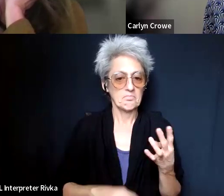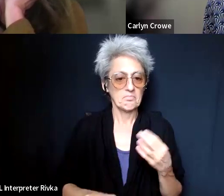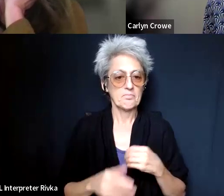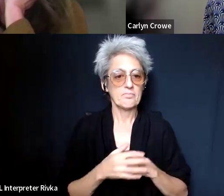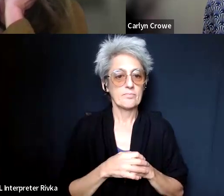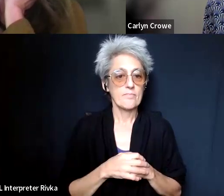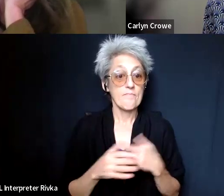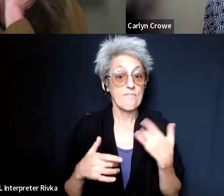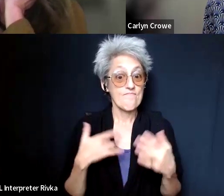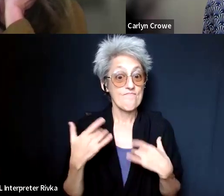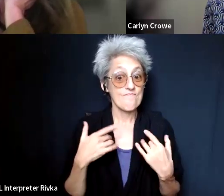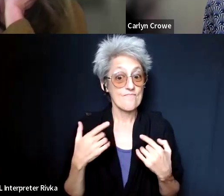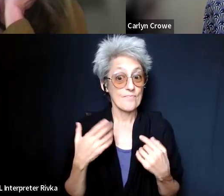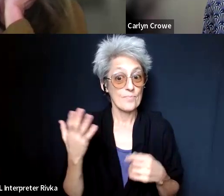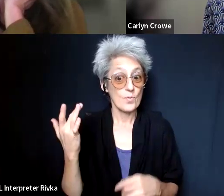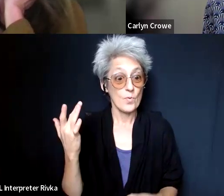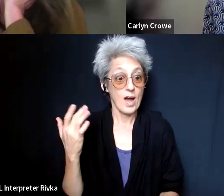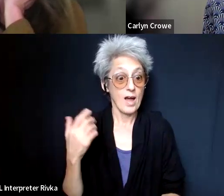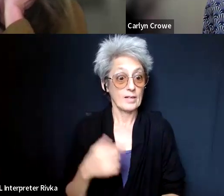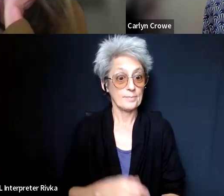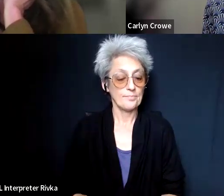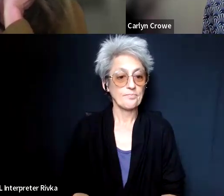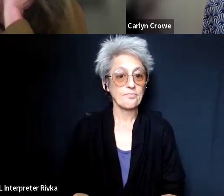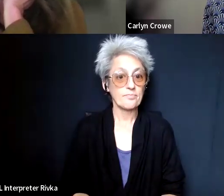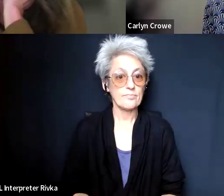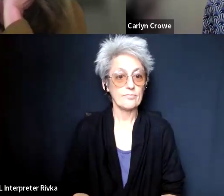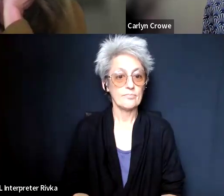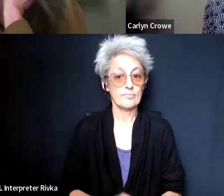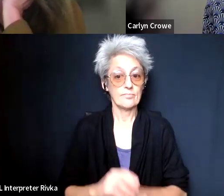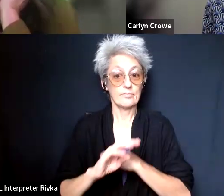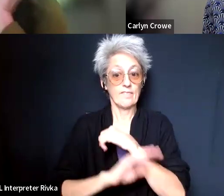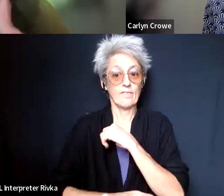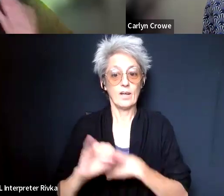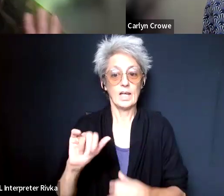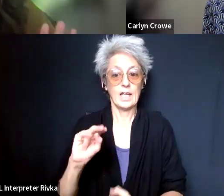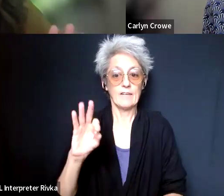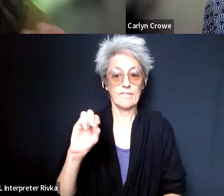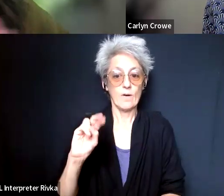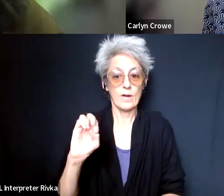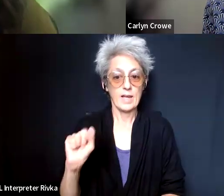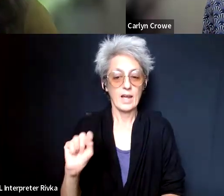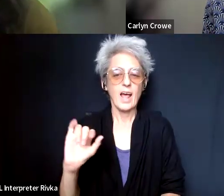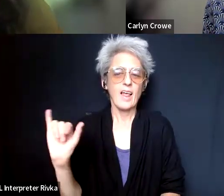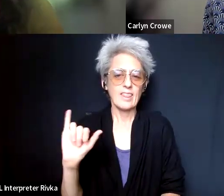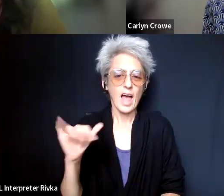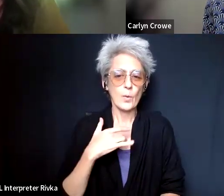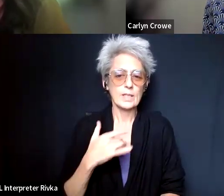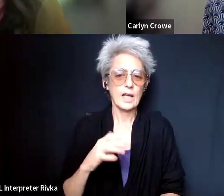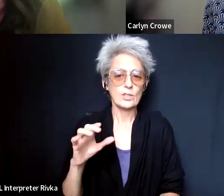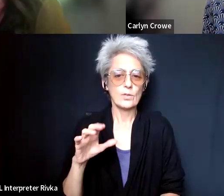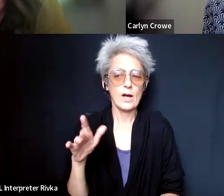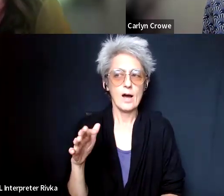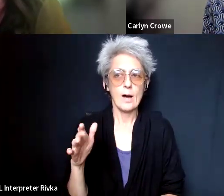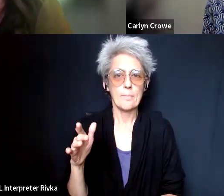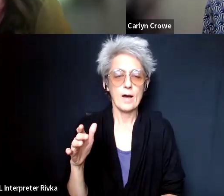excited this year because this fall InfoNet, like we usually do in a when we